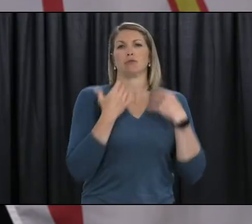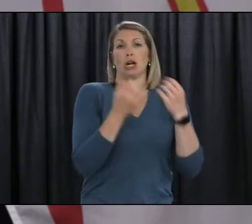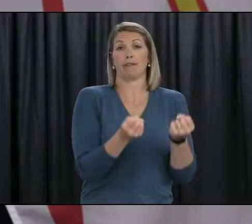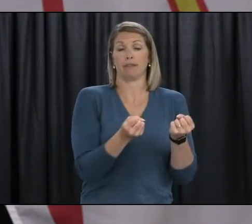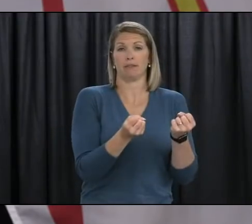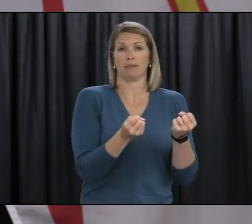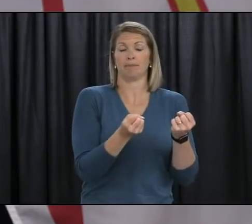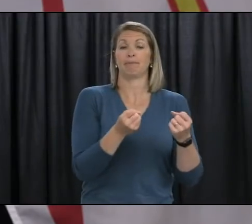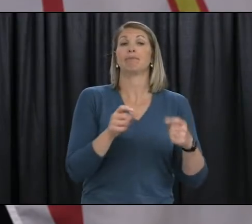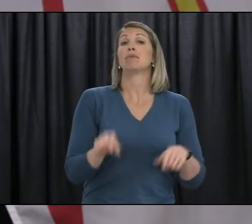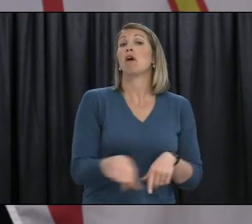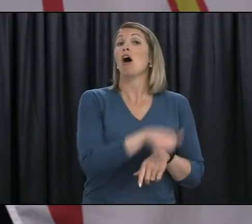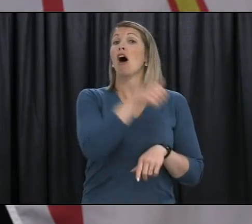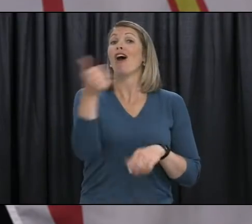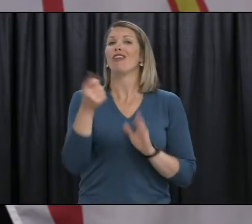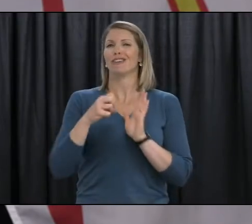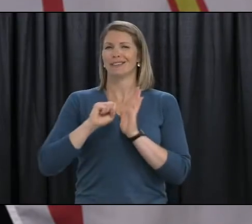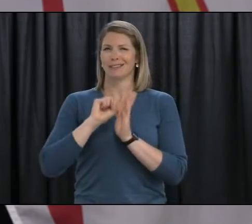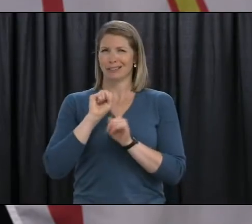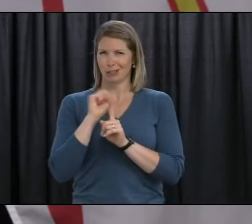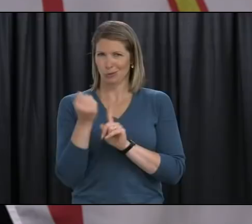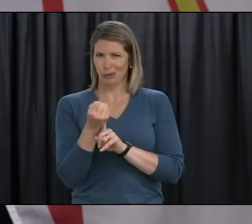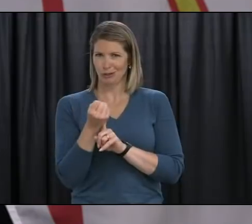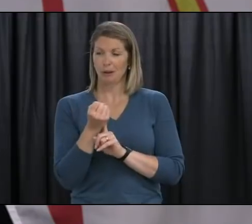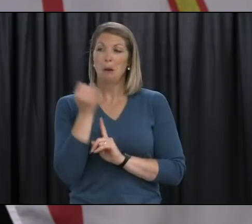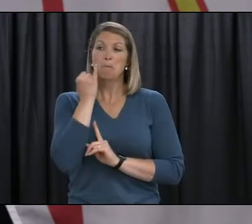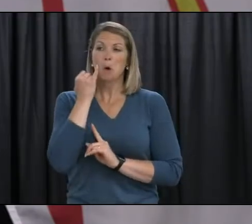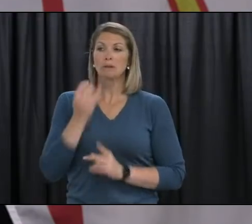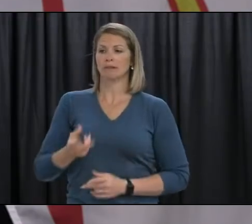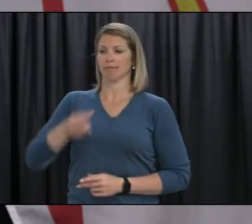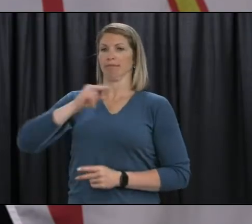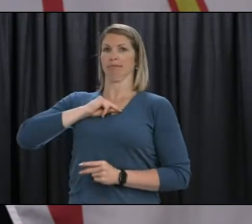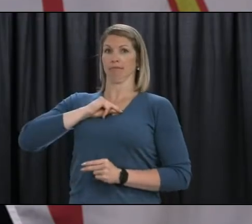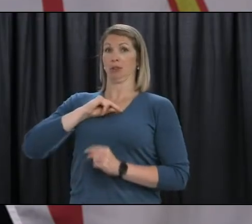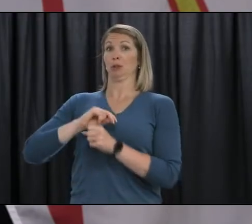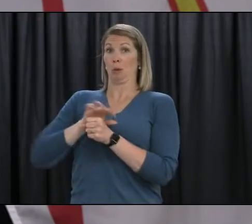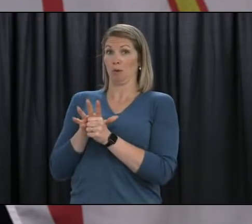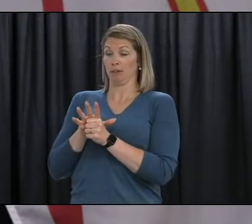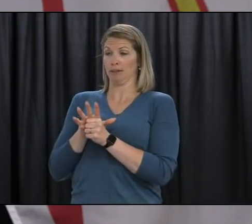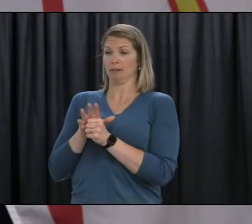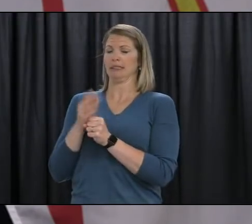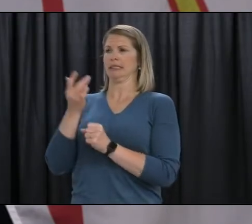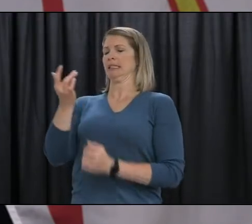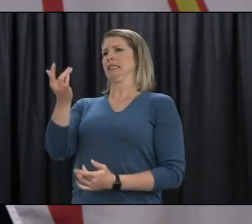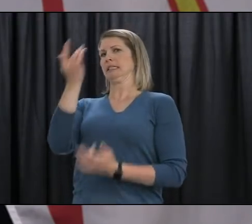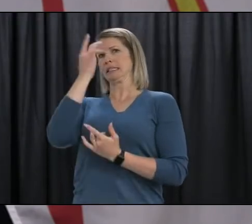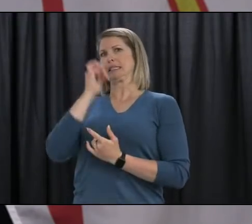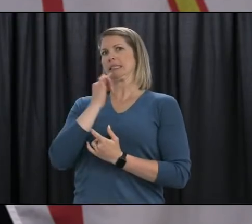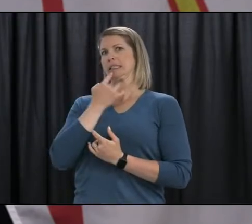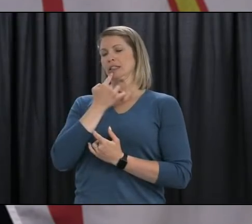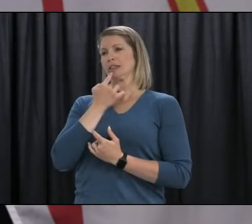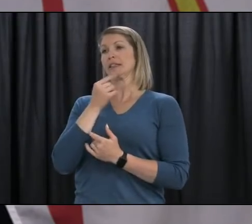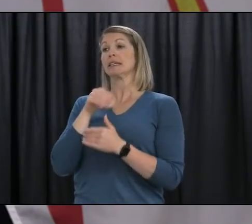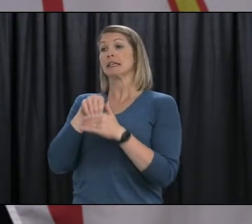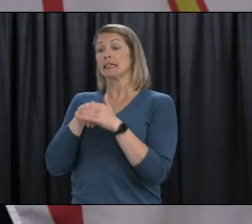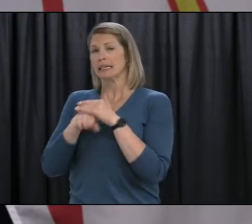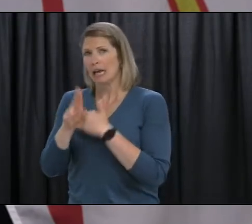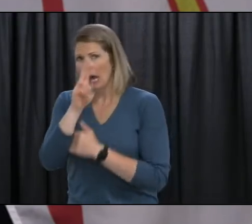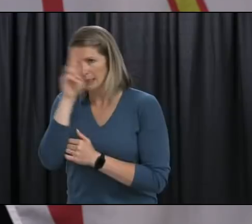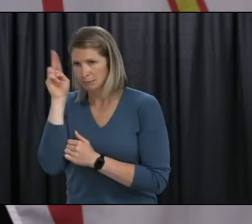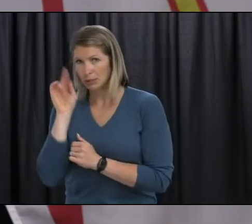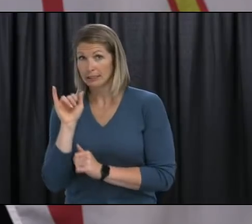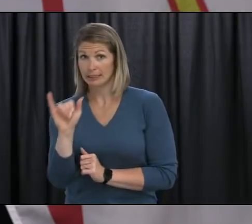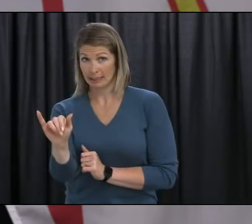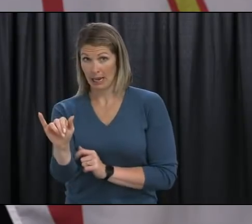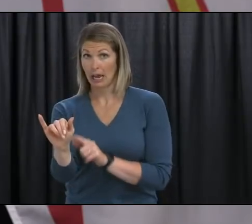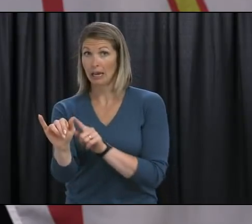somebody who has been admitted to hospital, that usually means that they have more severe disease, and